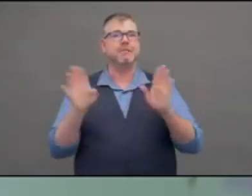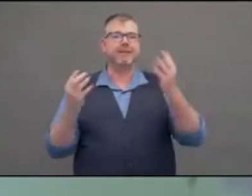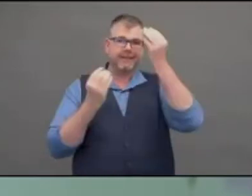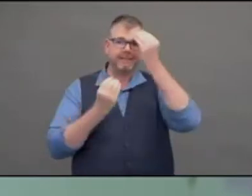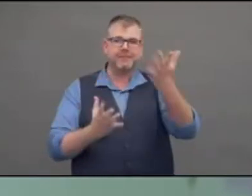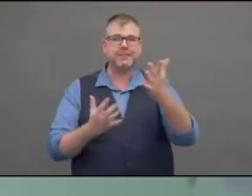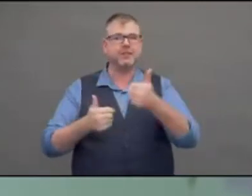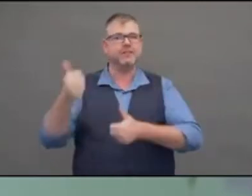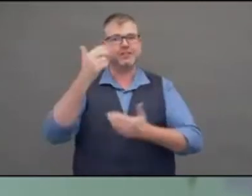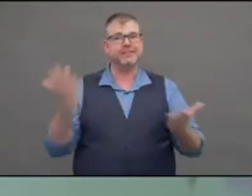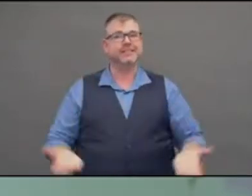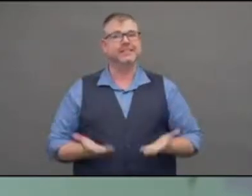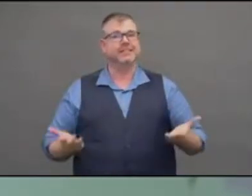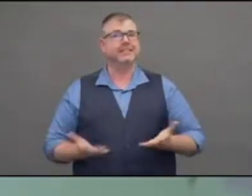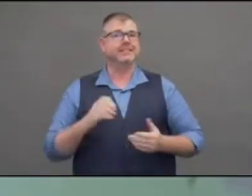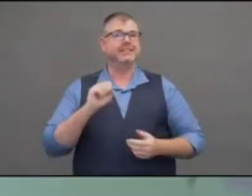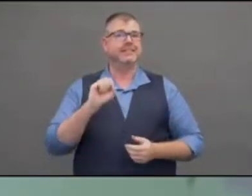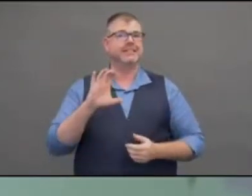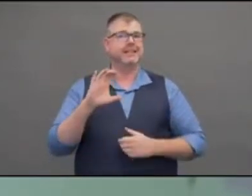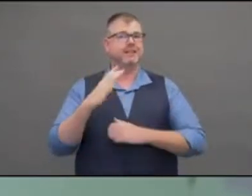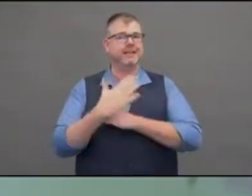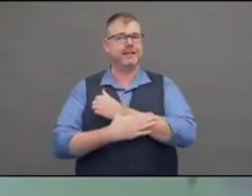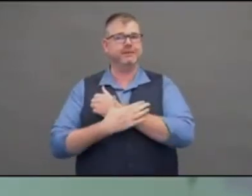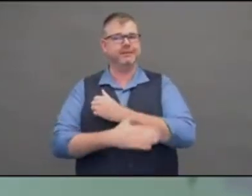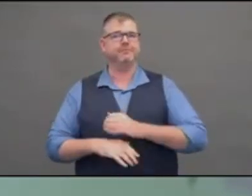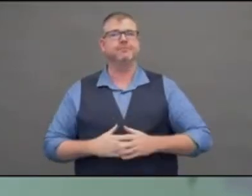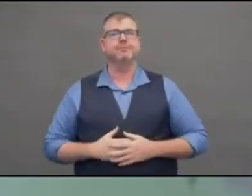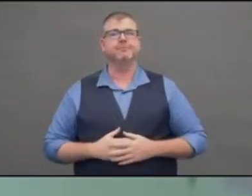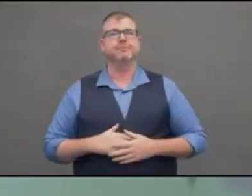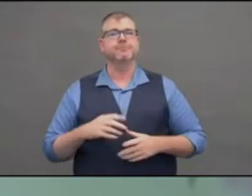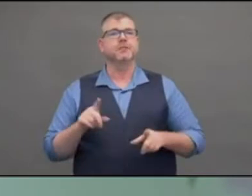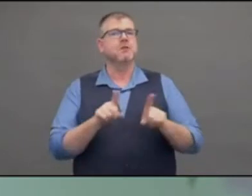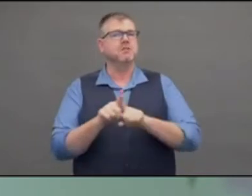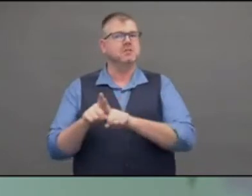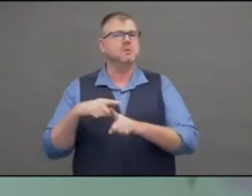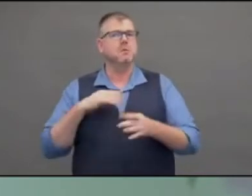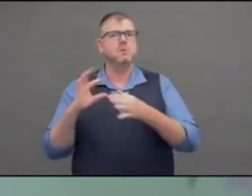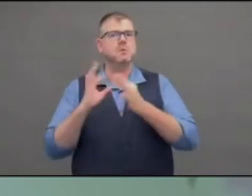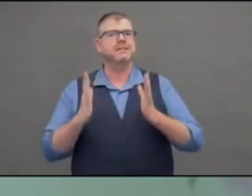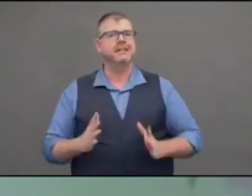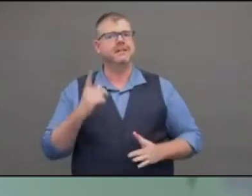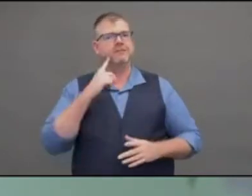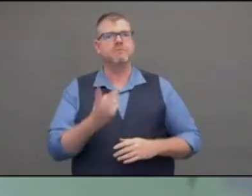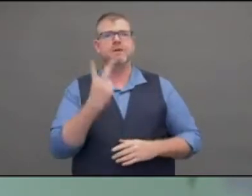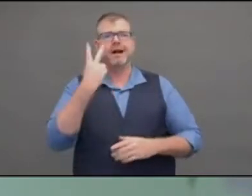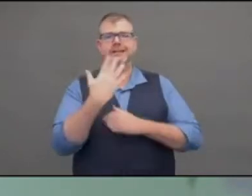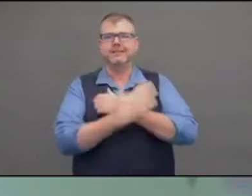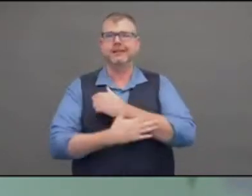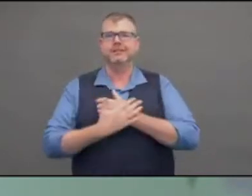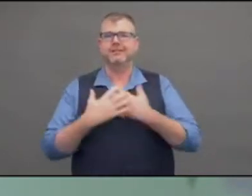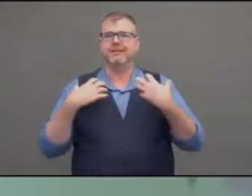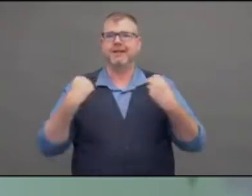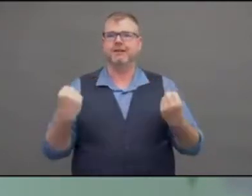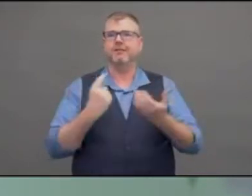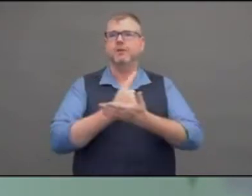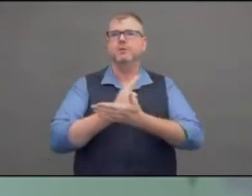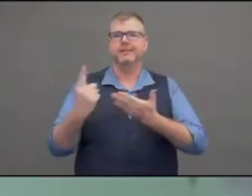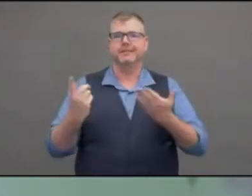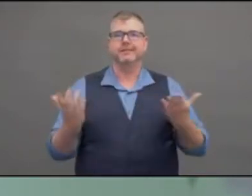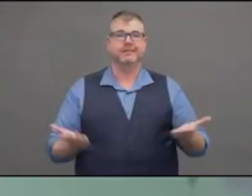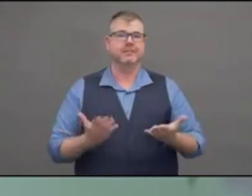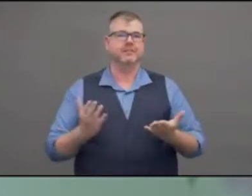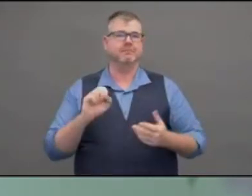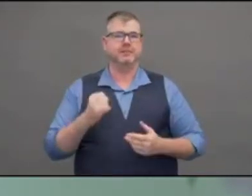Santa Clara, and also a coordinator of Binational Health Week in the County of Santa Clara. This morning, we continue to do our segments